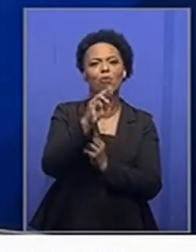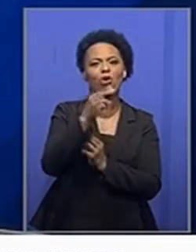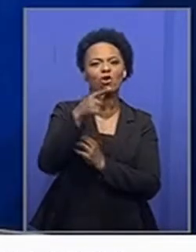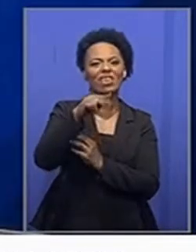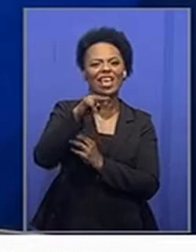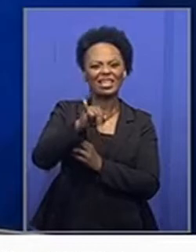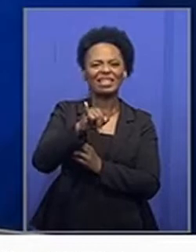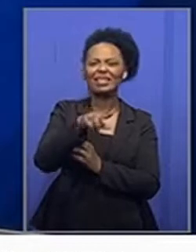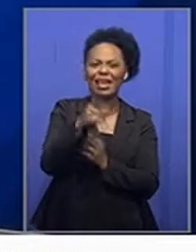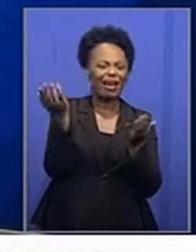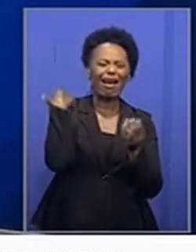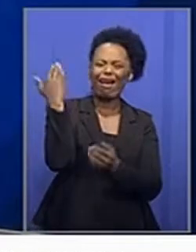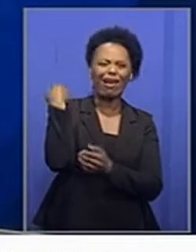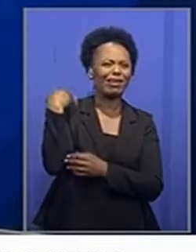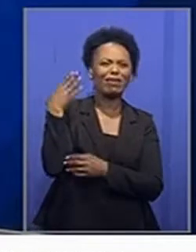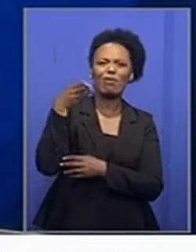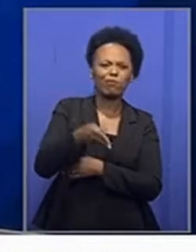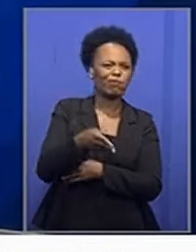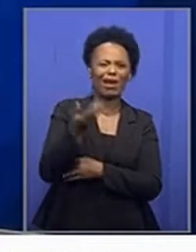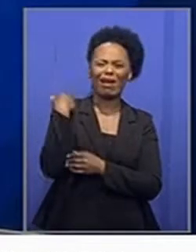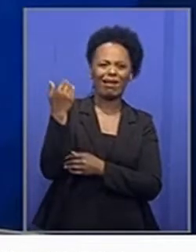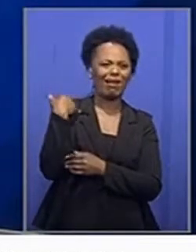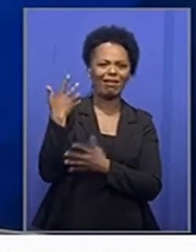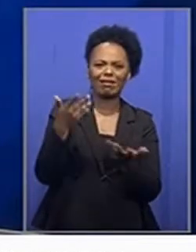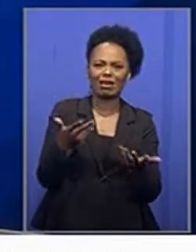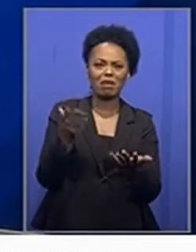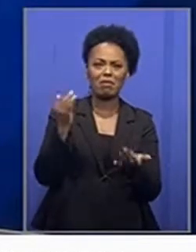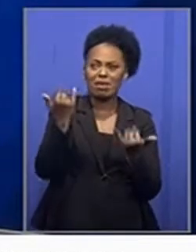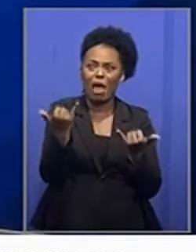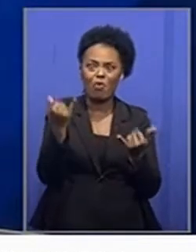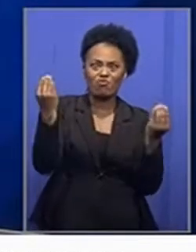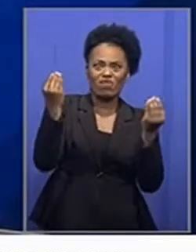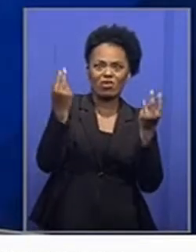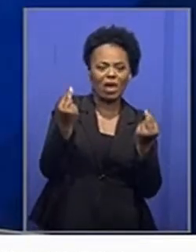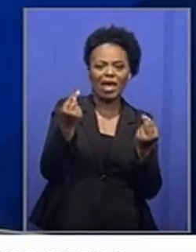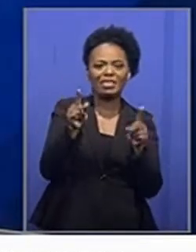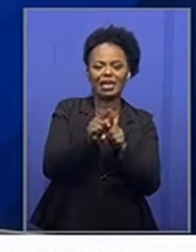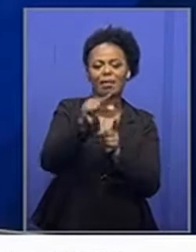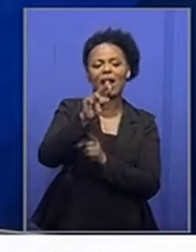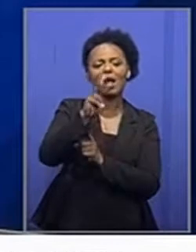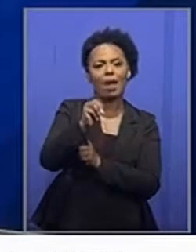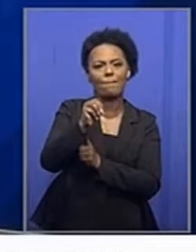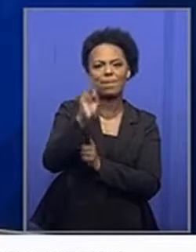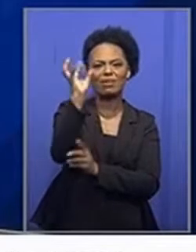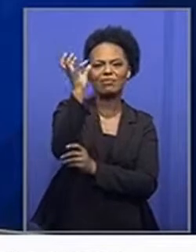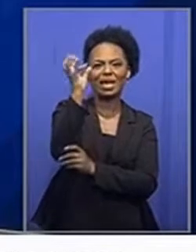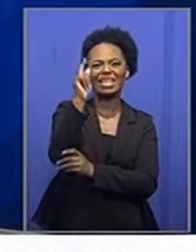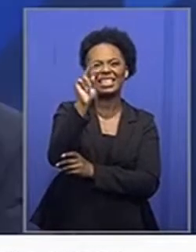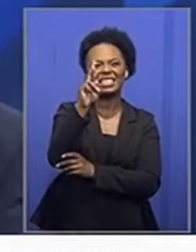namhlanje ikhona ke neminye ekhona njenge gum tree ngithi uyayibona i gum tree those tall